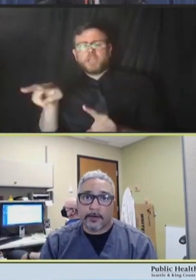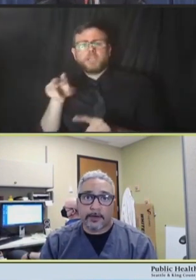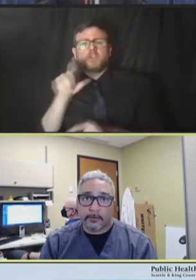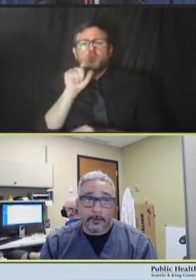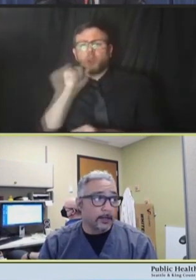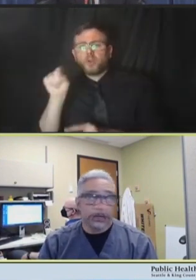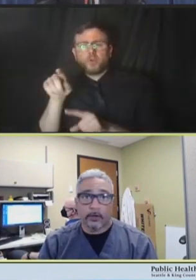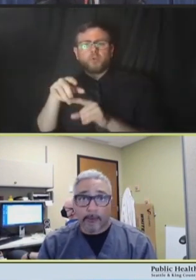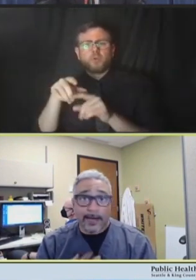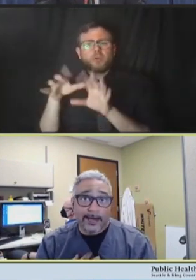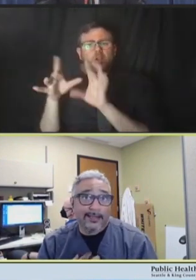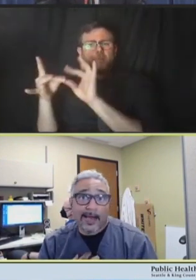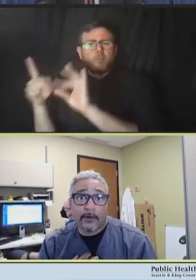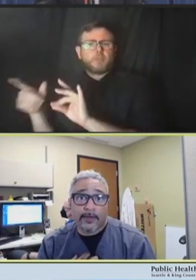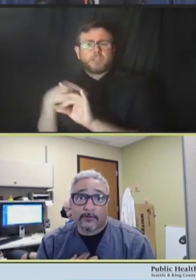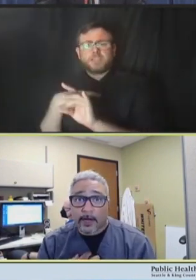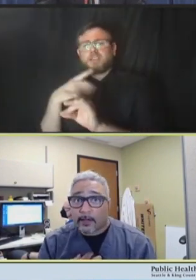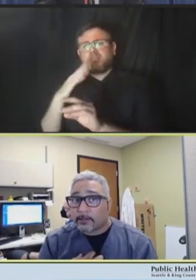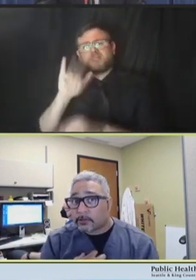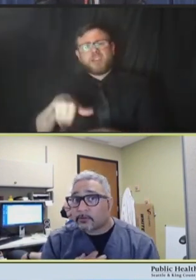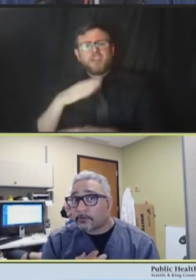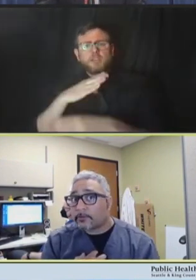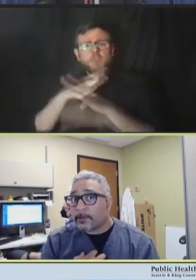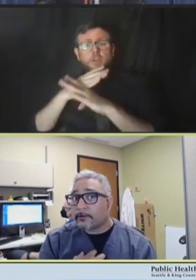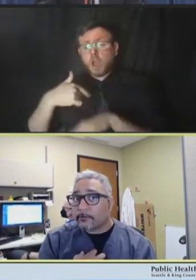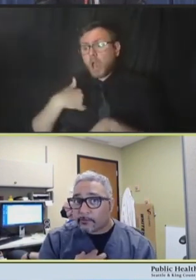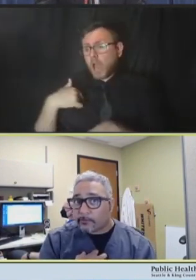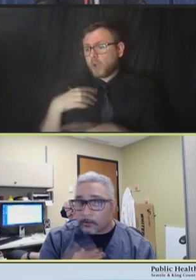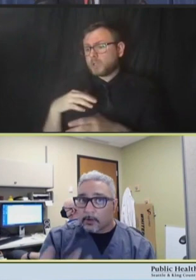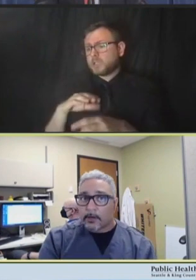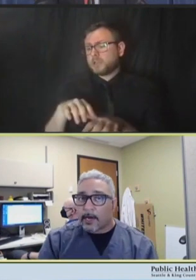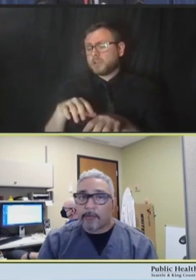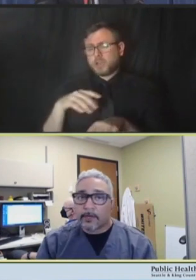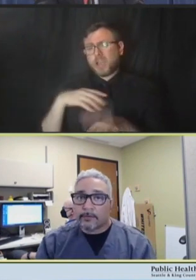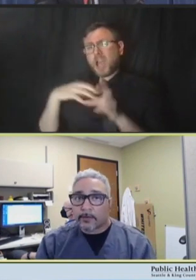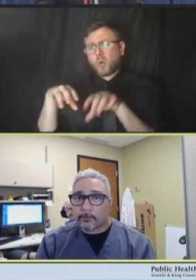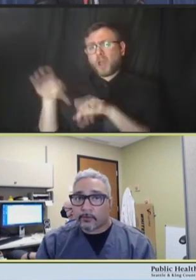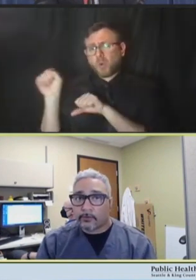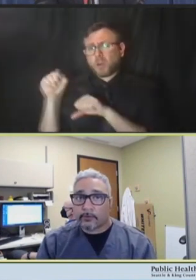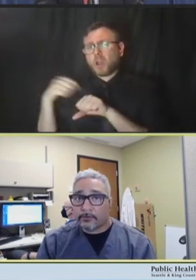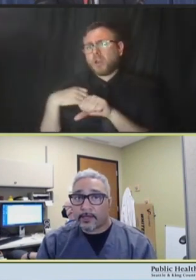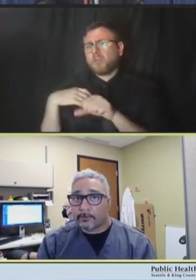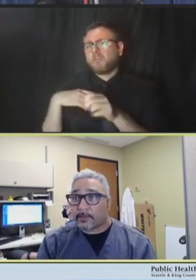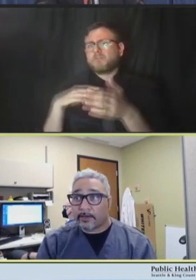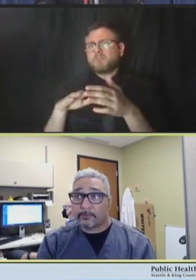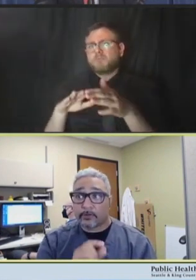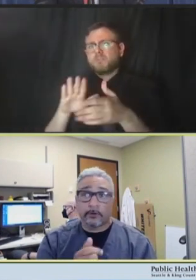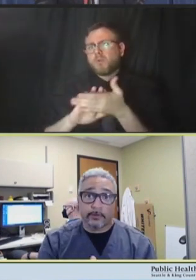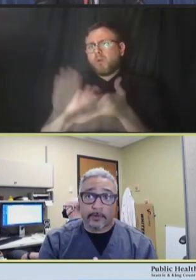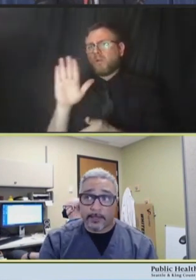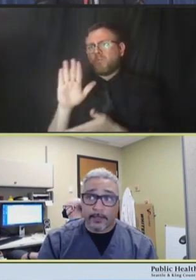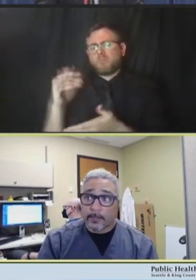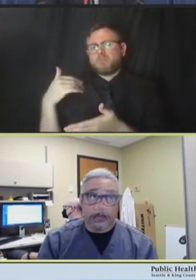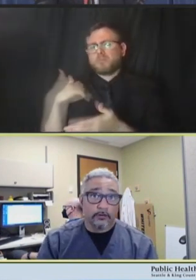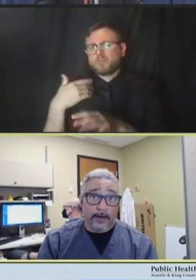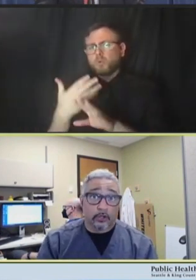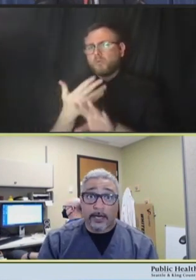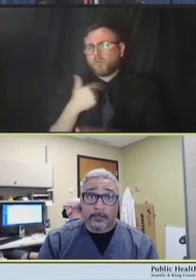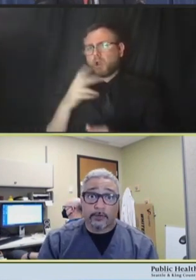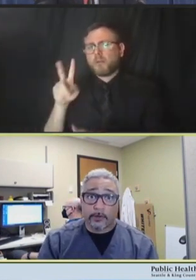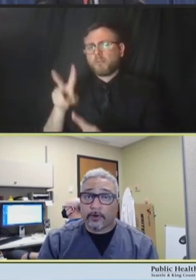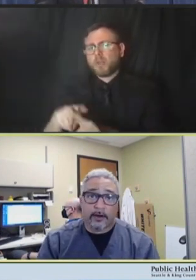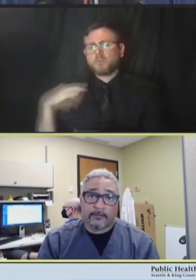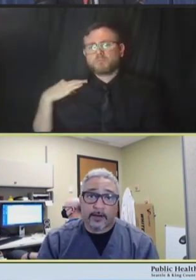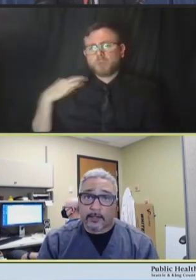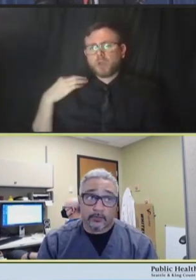huge barriers. In my case, I was out of college 2 or 3 years before I applied to medical school, so I was able to save up a little bit of money. If I tried